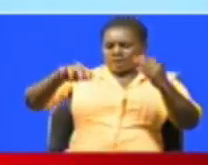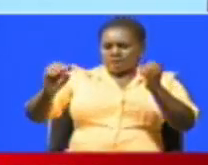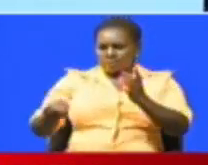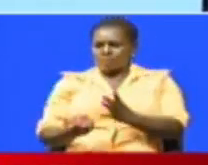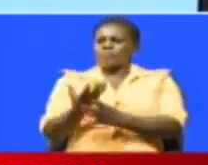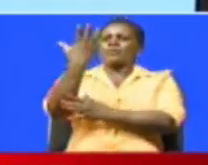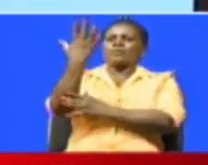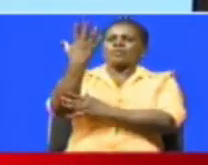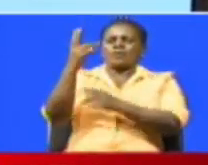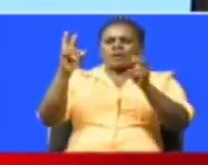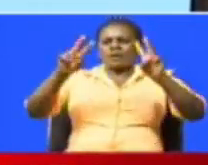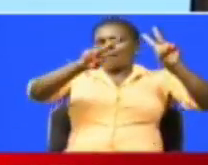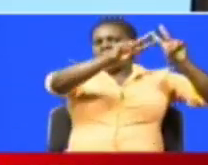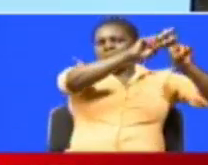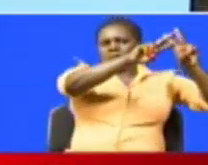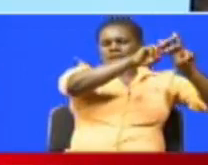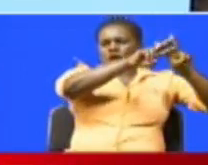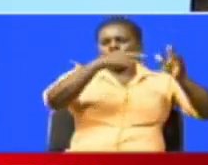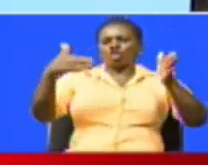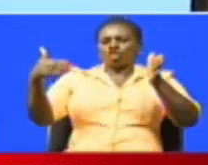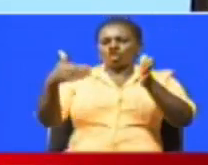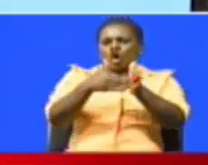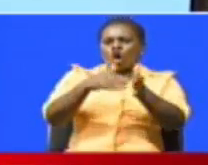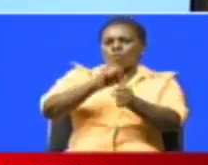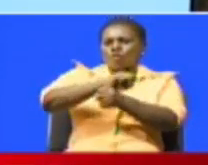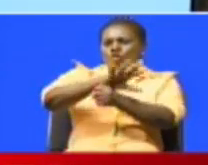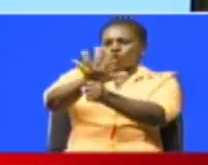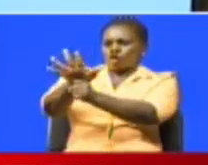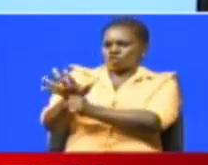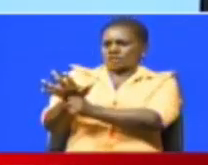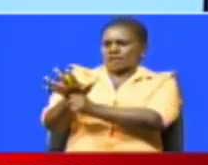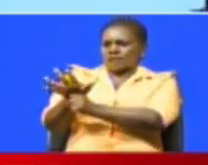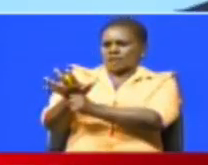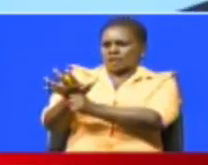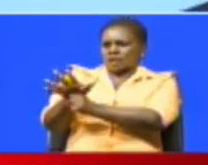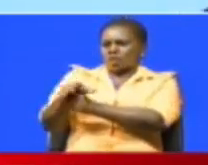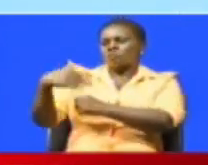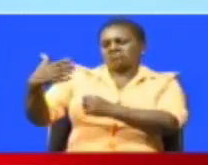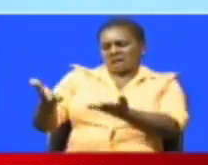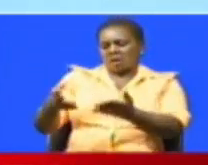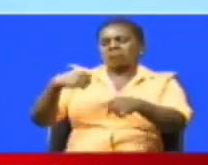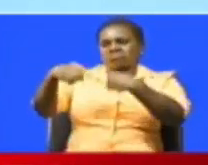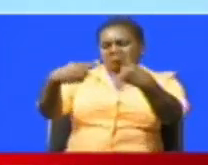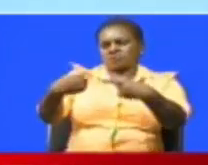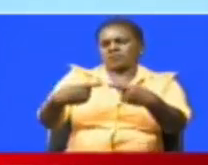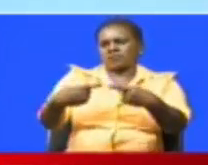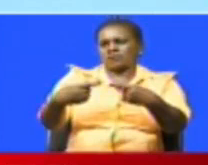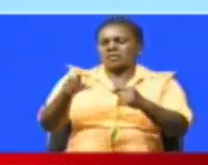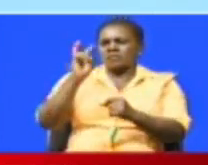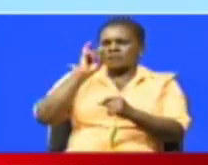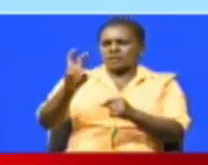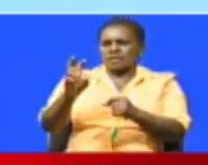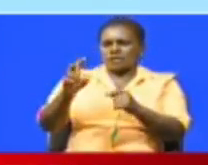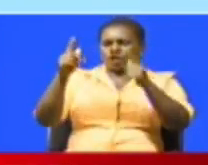launching the hashtag Komesha Corona. I think it's already running. Yes, it's already running. And as you can, you have